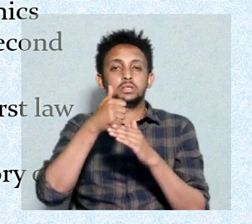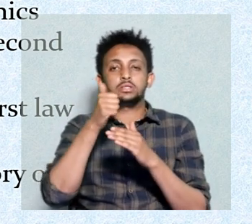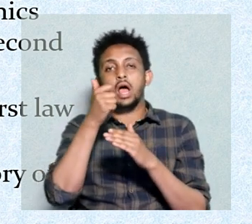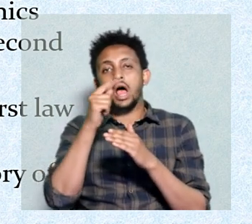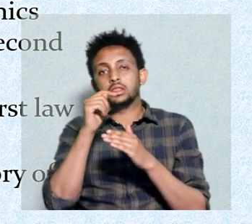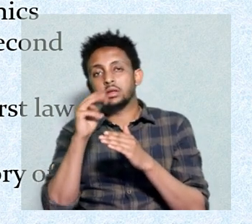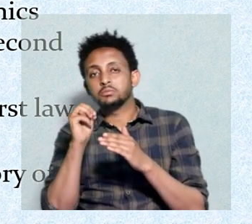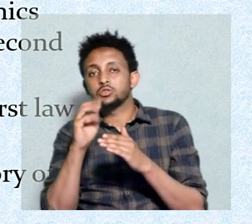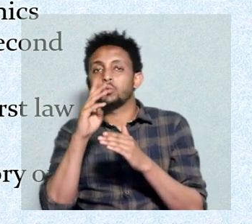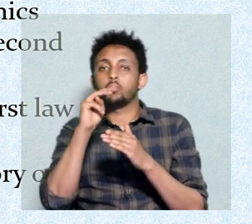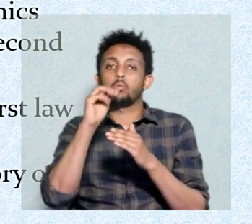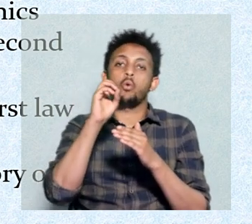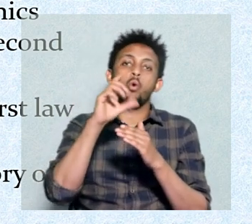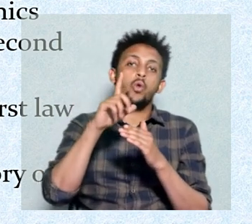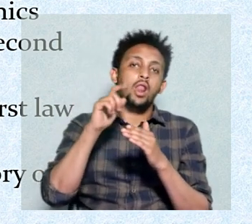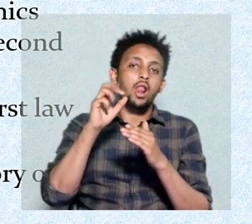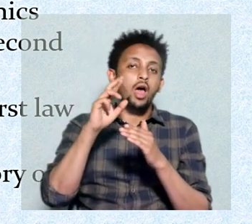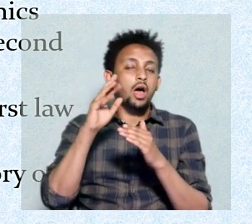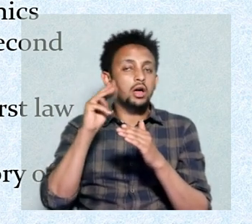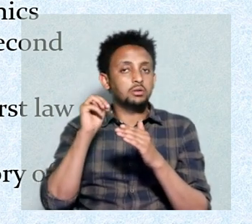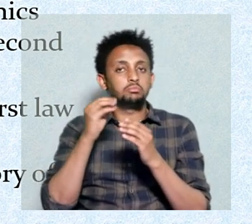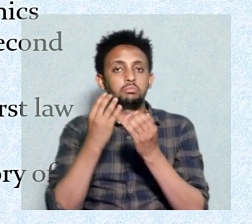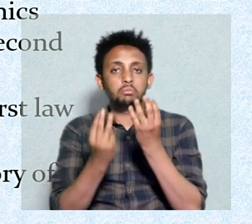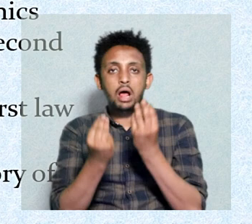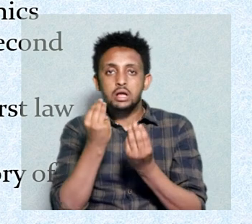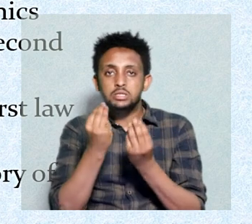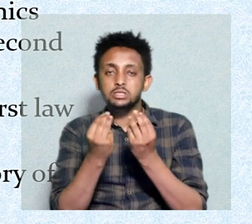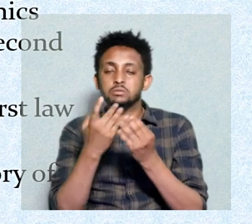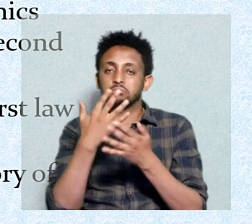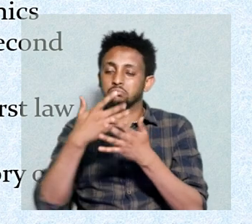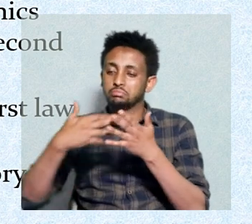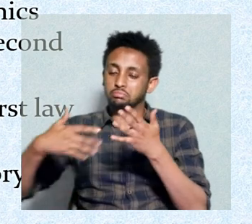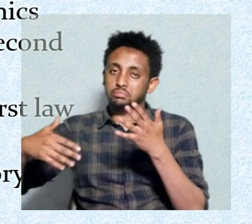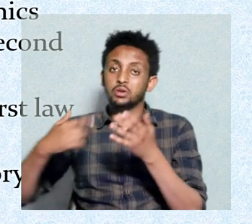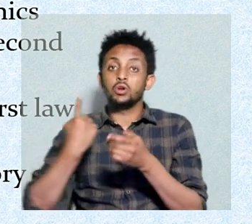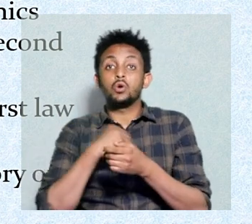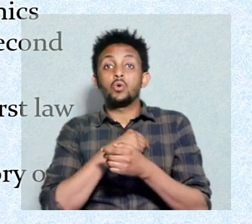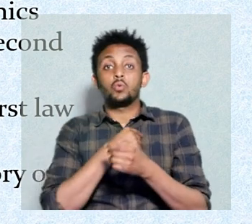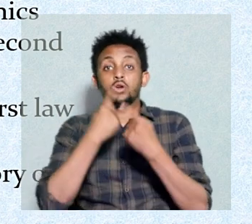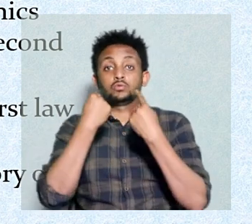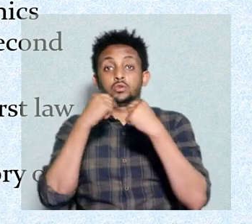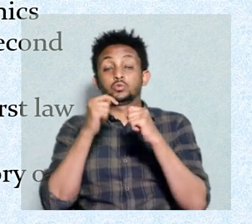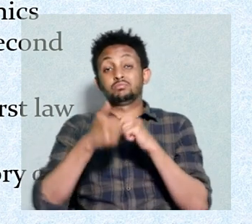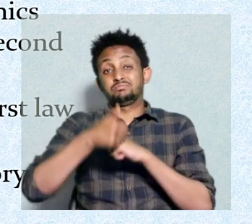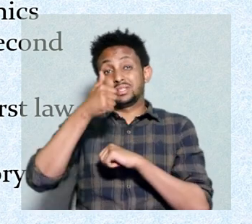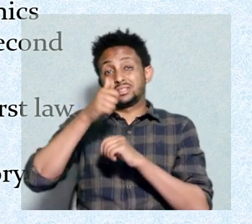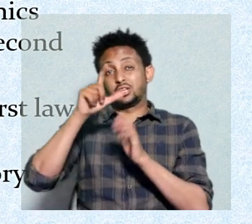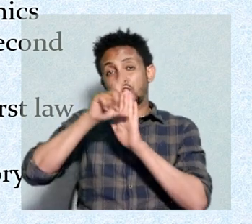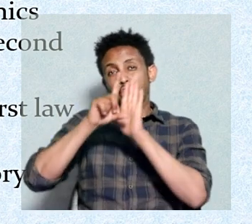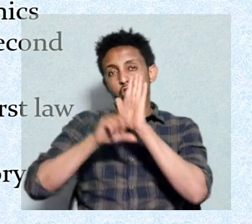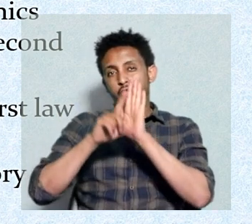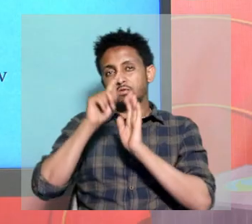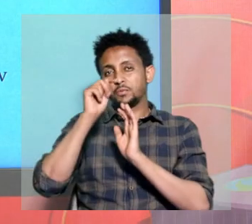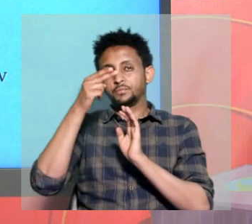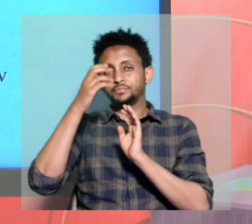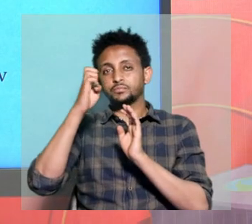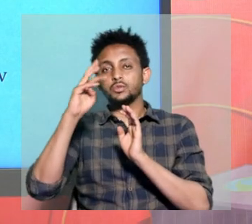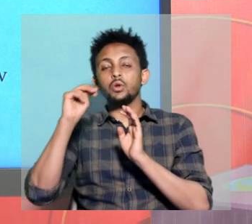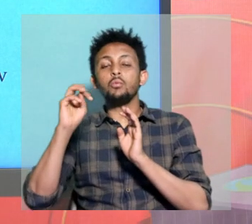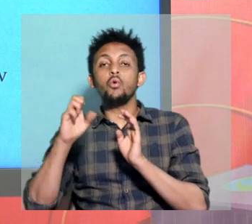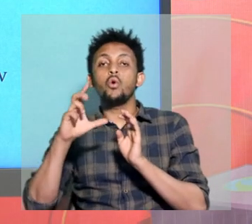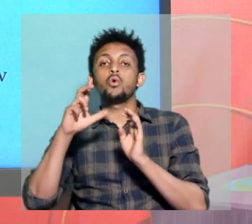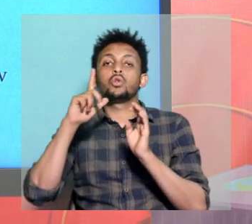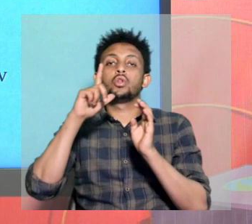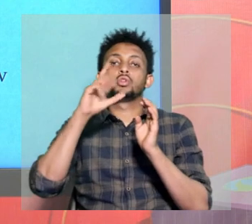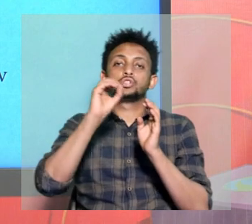atoms, moles, molar mass, thermal equilibrium, and so on. You are able to state the basic laws of thermodynamics, the zero's